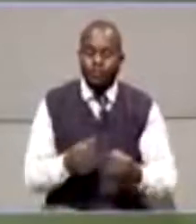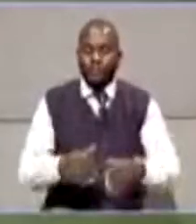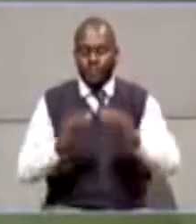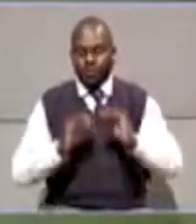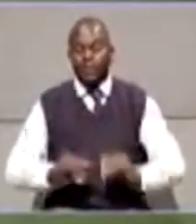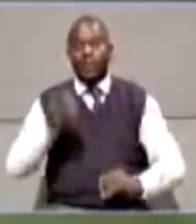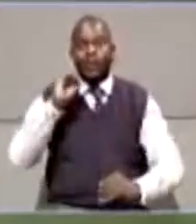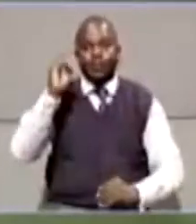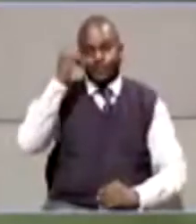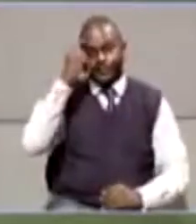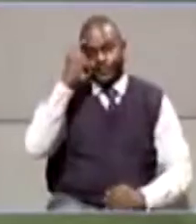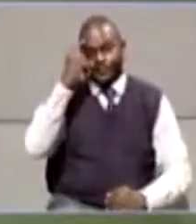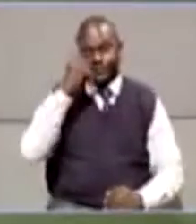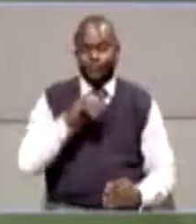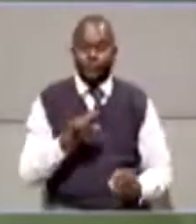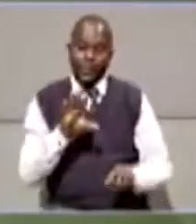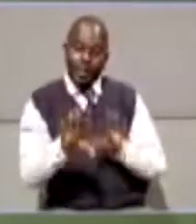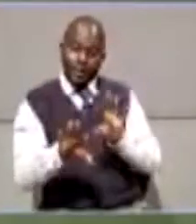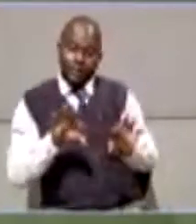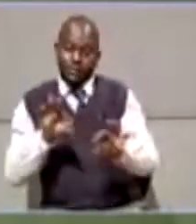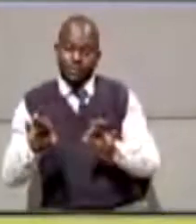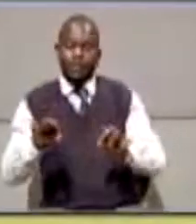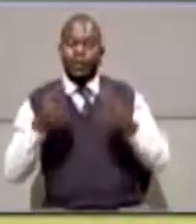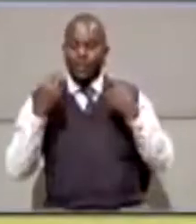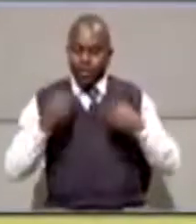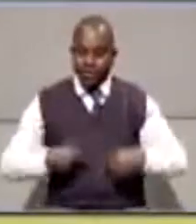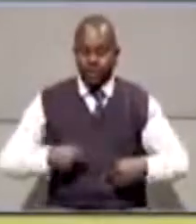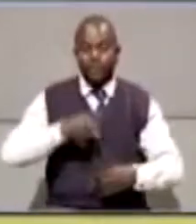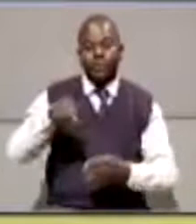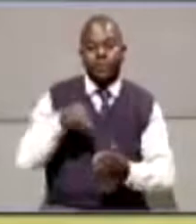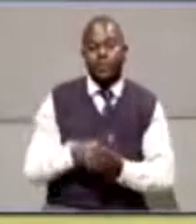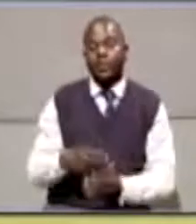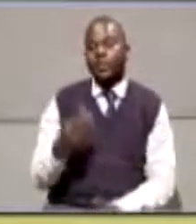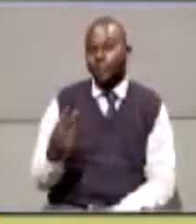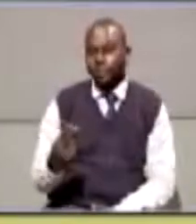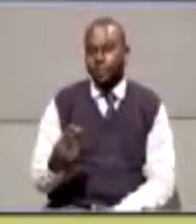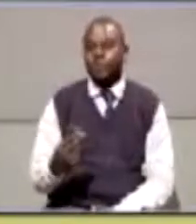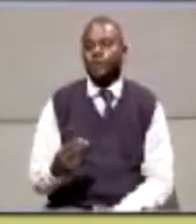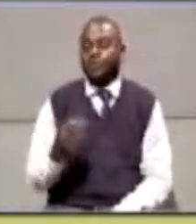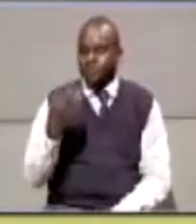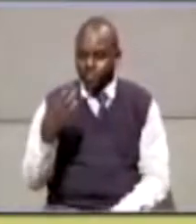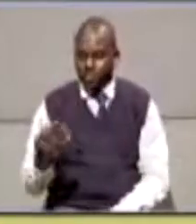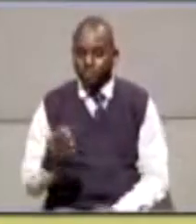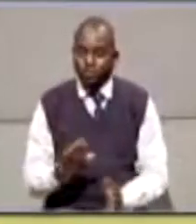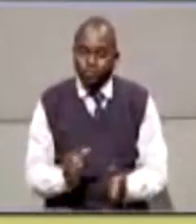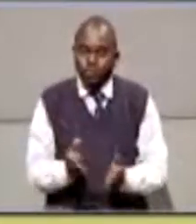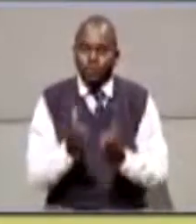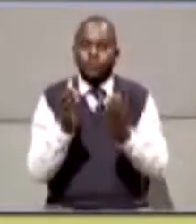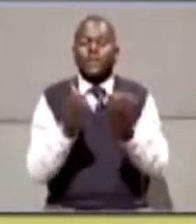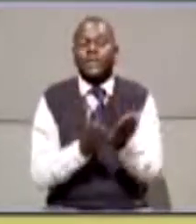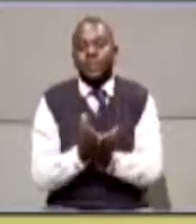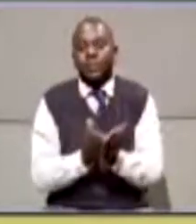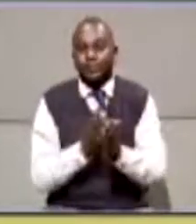Government is upgrading selected health centre 2s to health centre 3s in a bid to improve